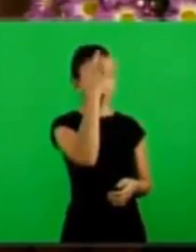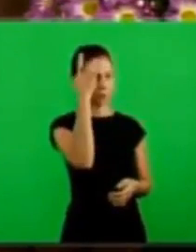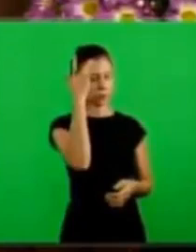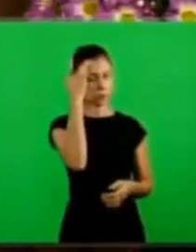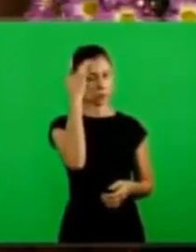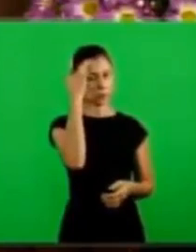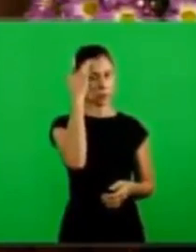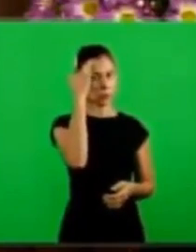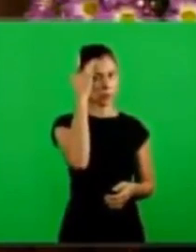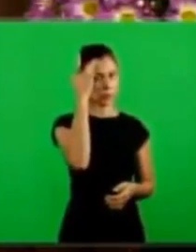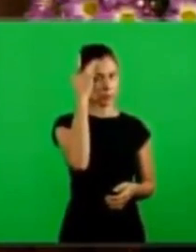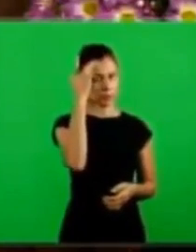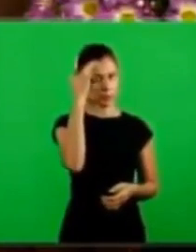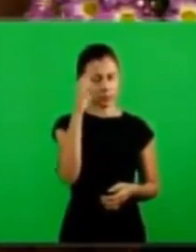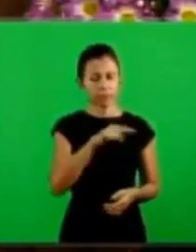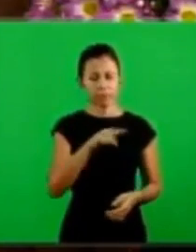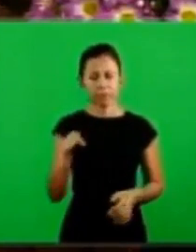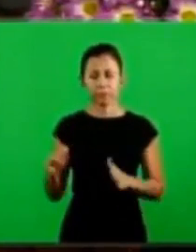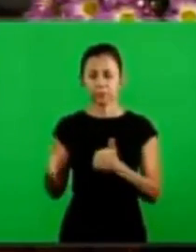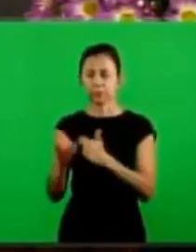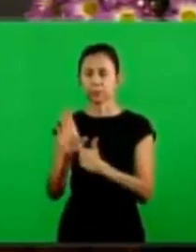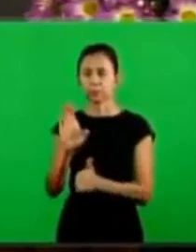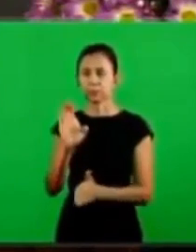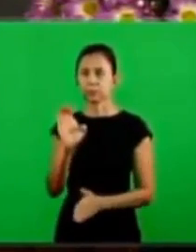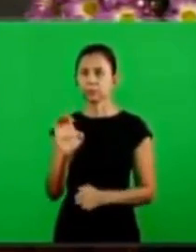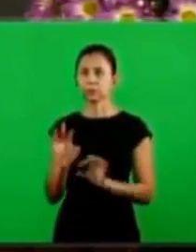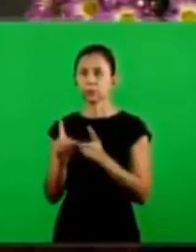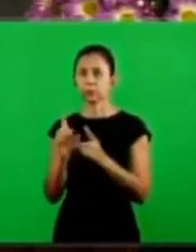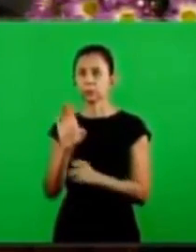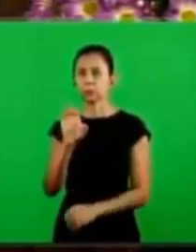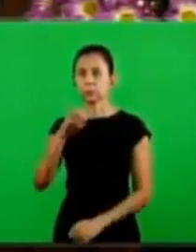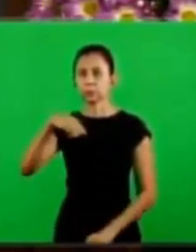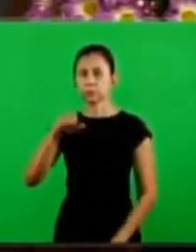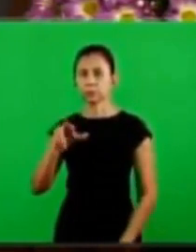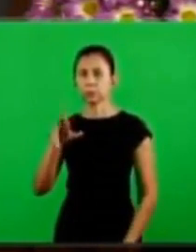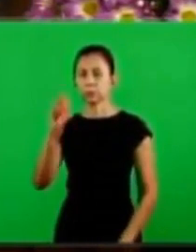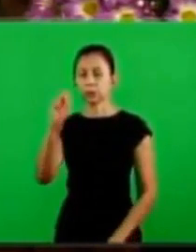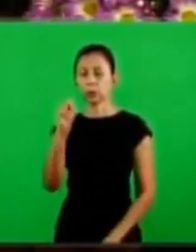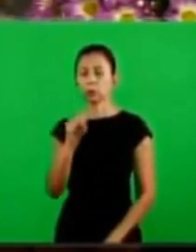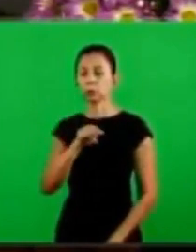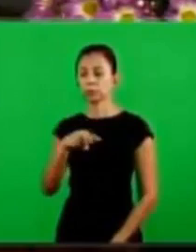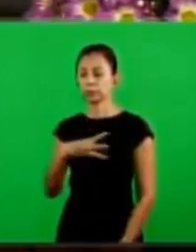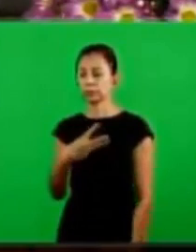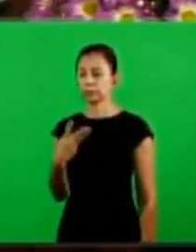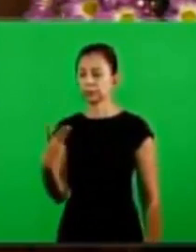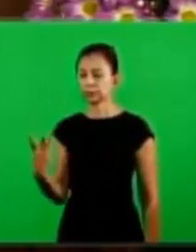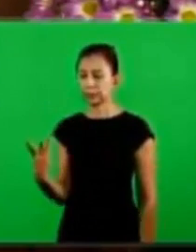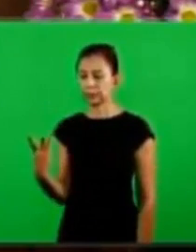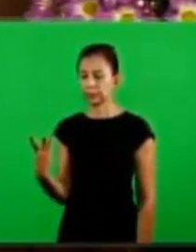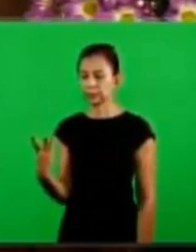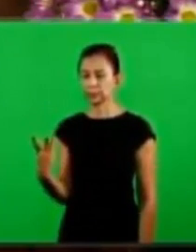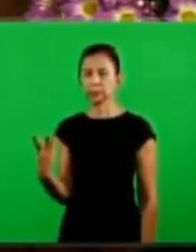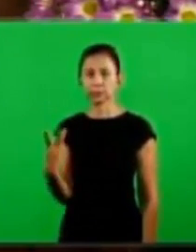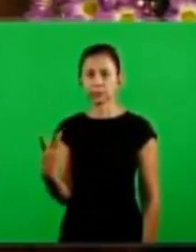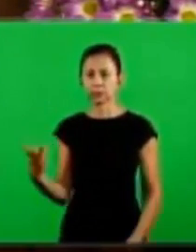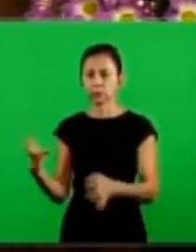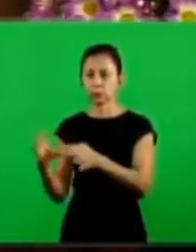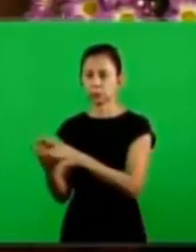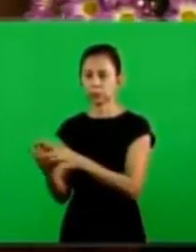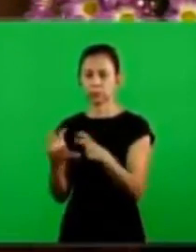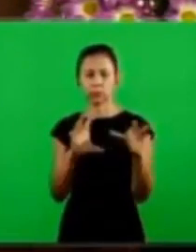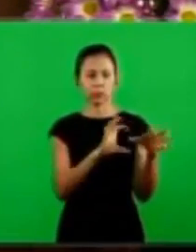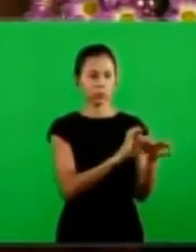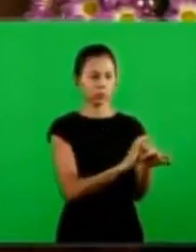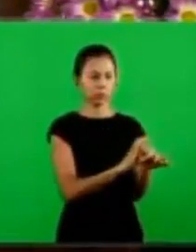wherever two or three get together. So in the way of Mary first, with the two disciples in the